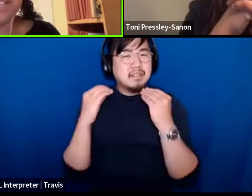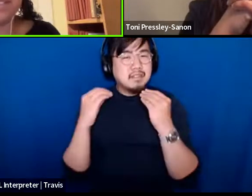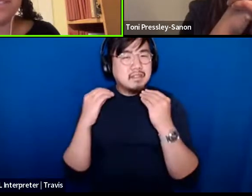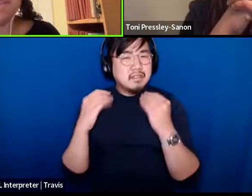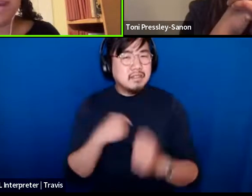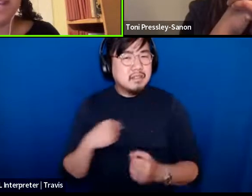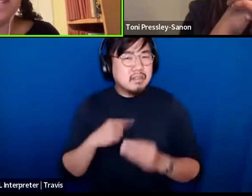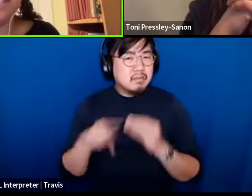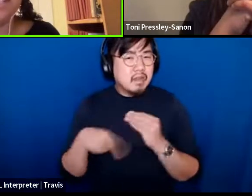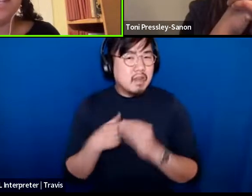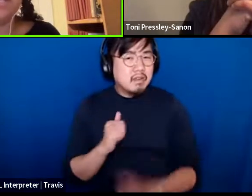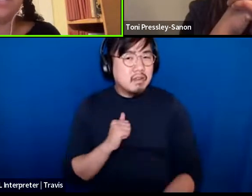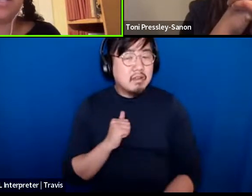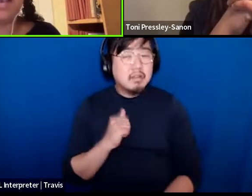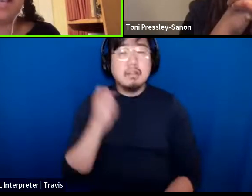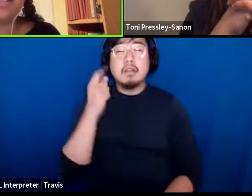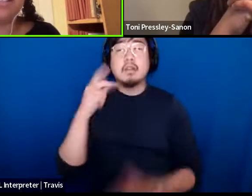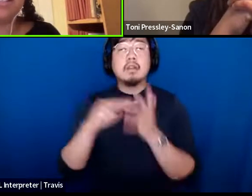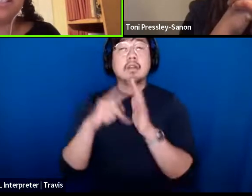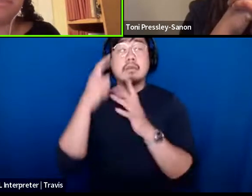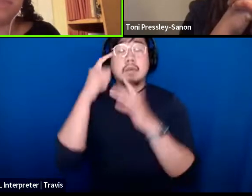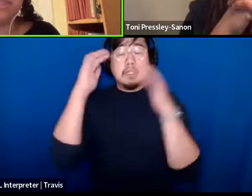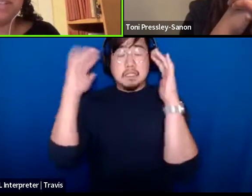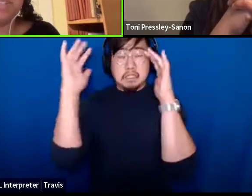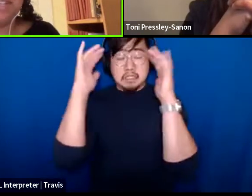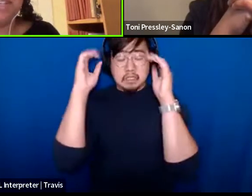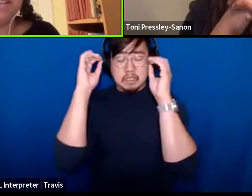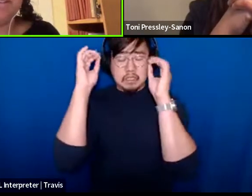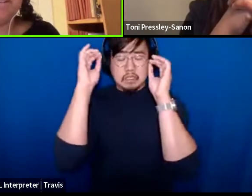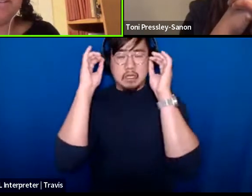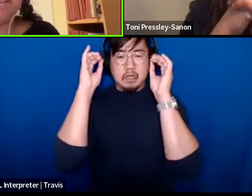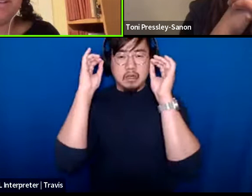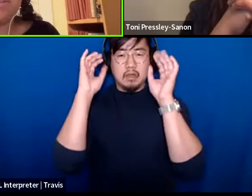the chaos of the mind to that simple